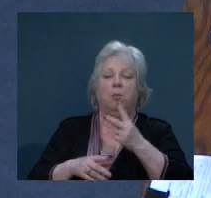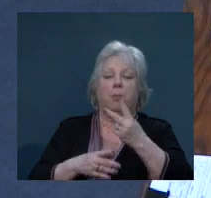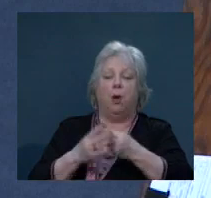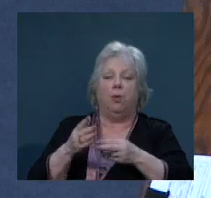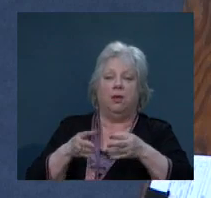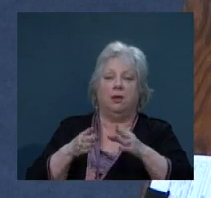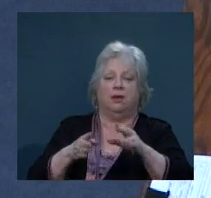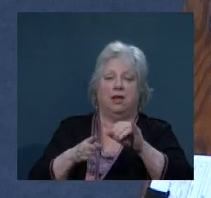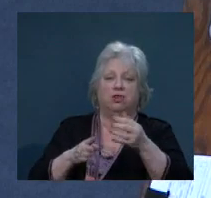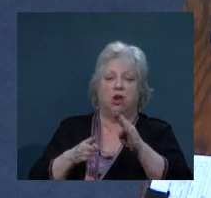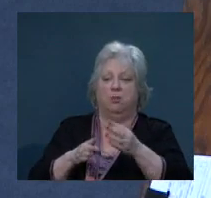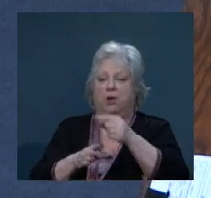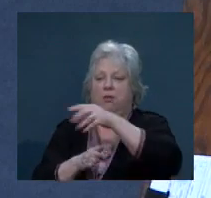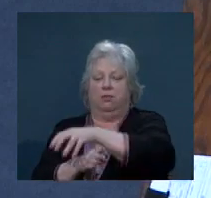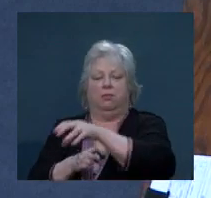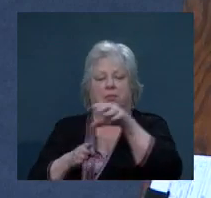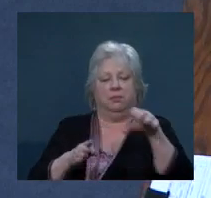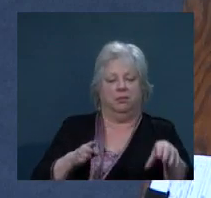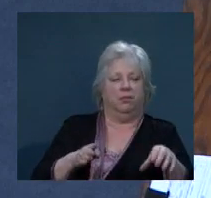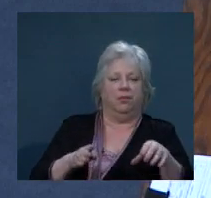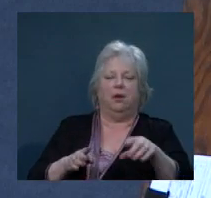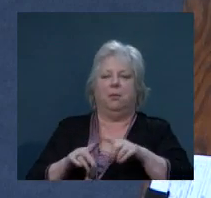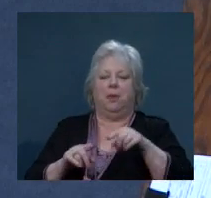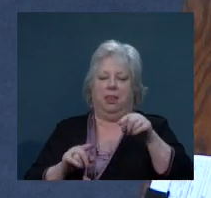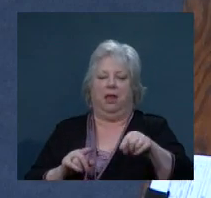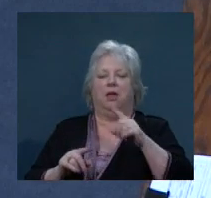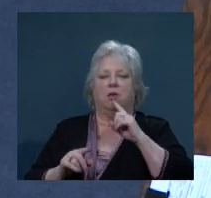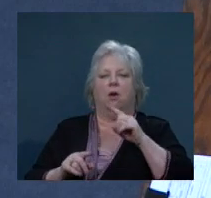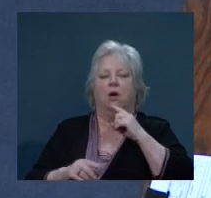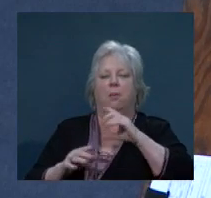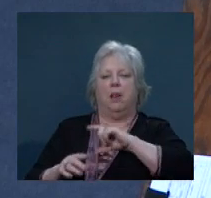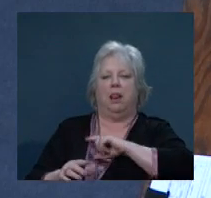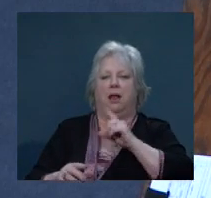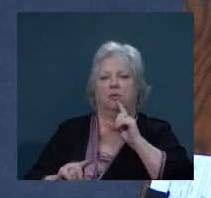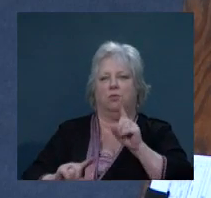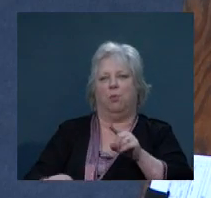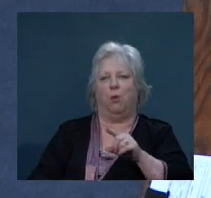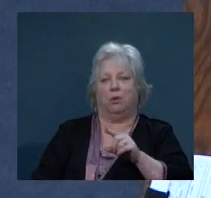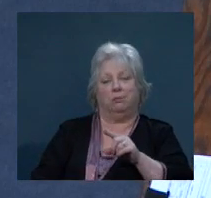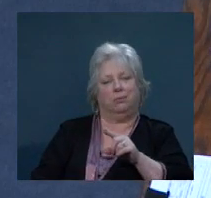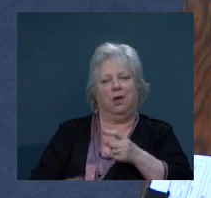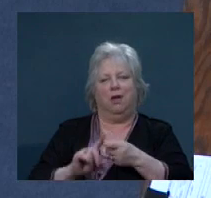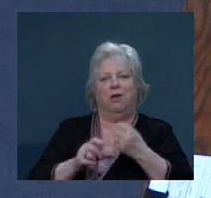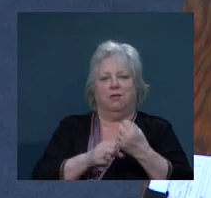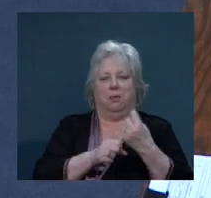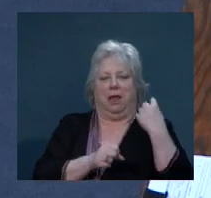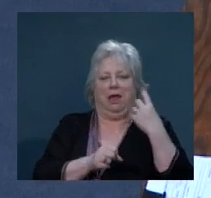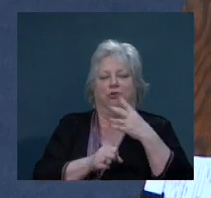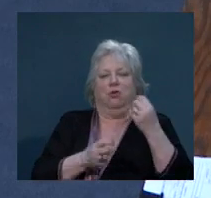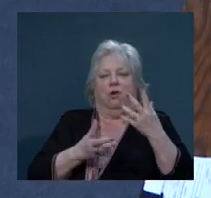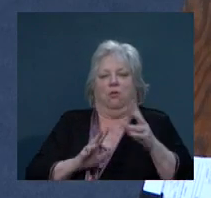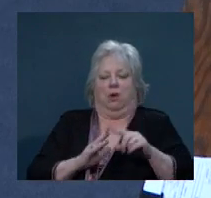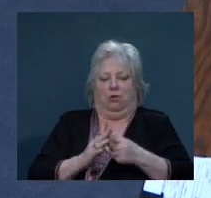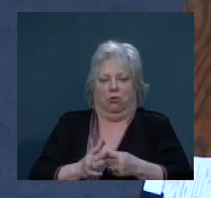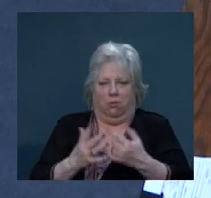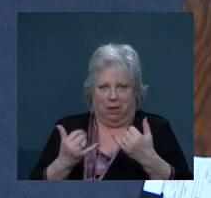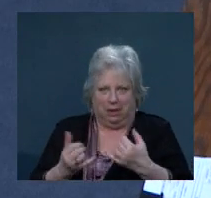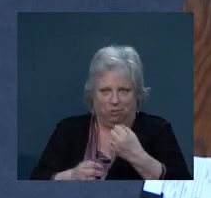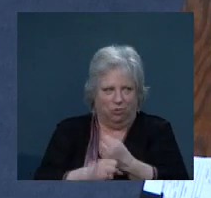Barrow. These are police reports from last year and already starting this